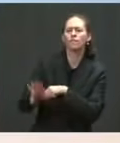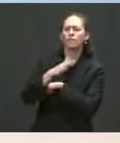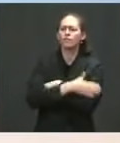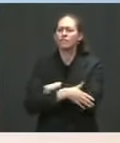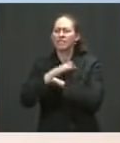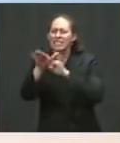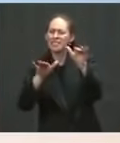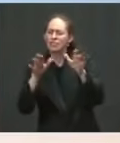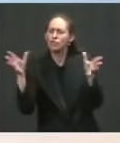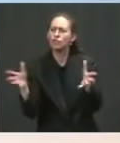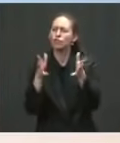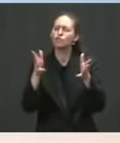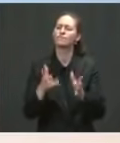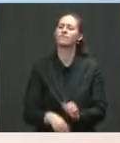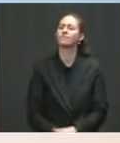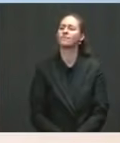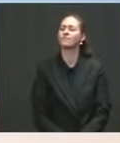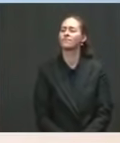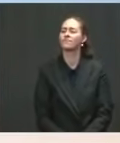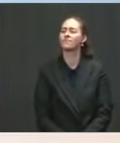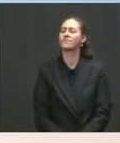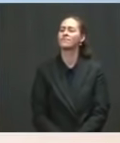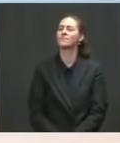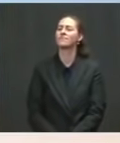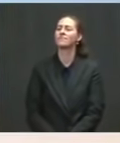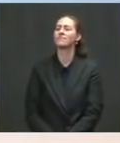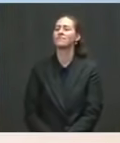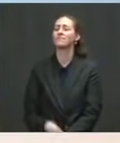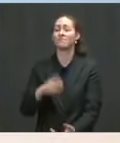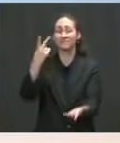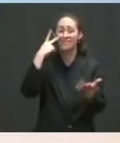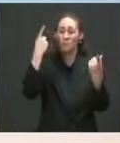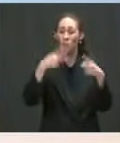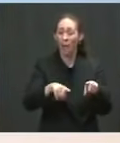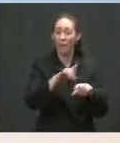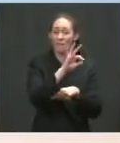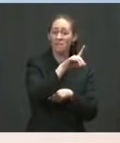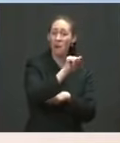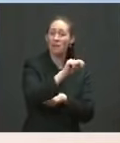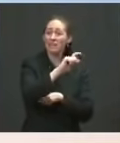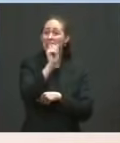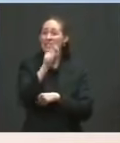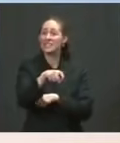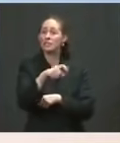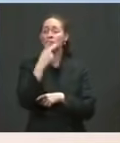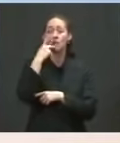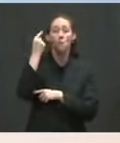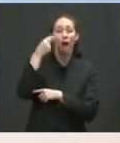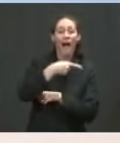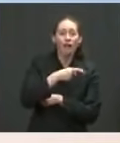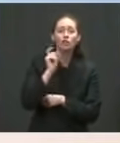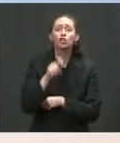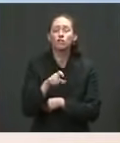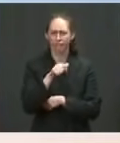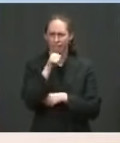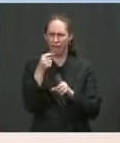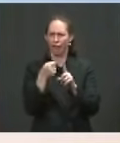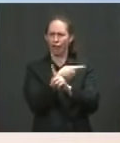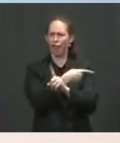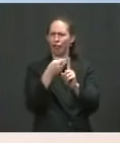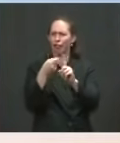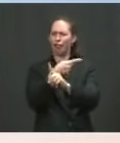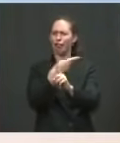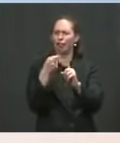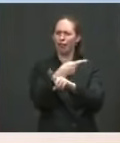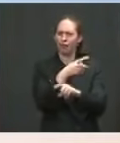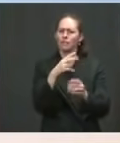by the governors of Florida and Texas, we're in touch with those offices about providing additional assistance and